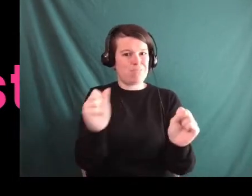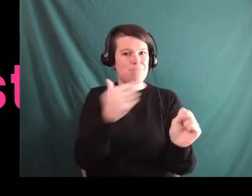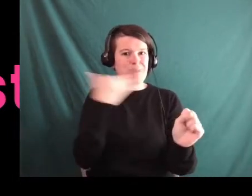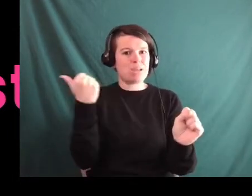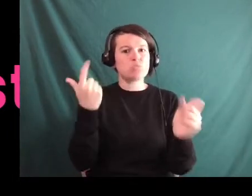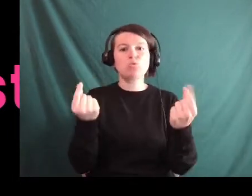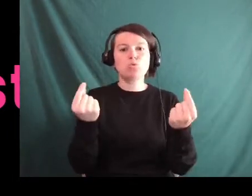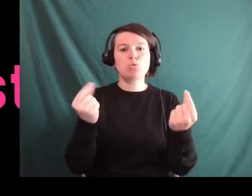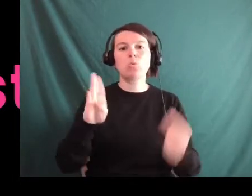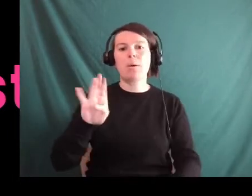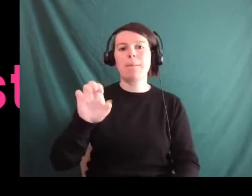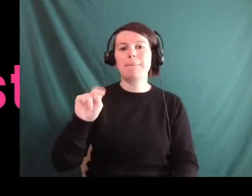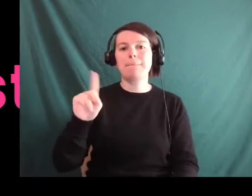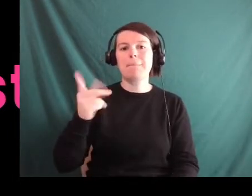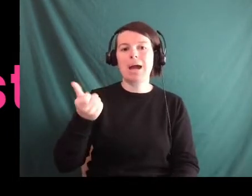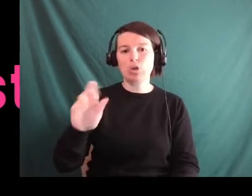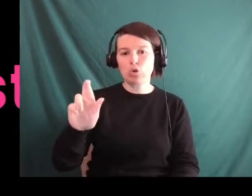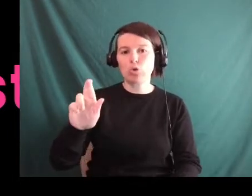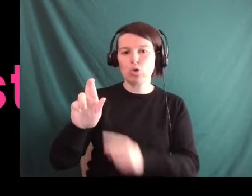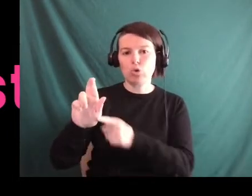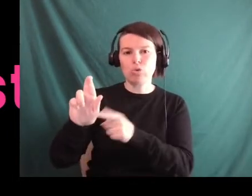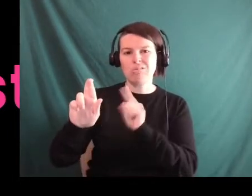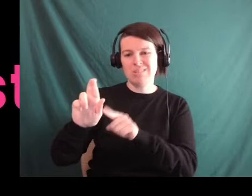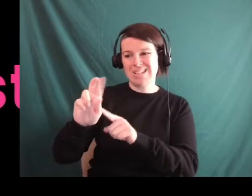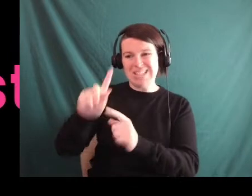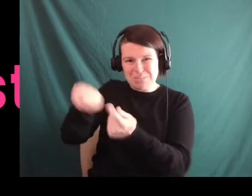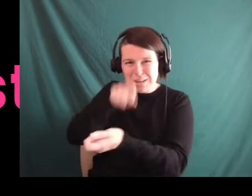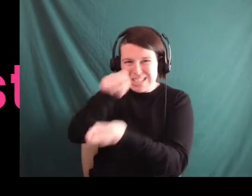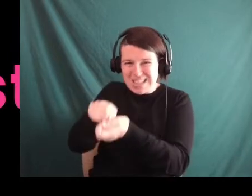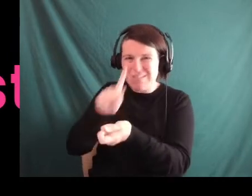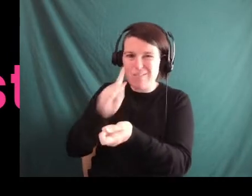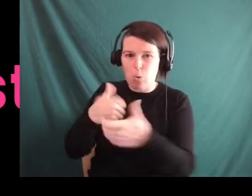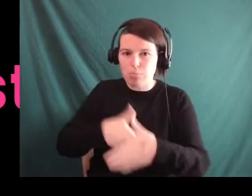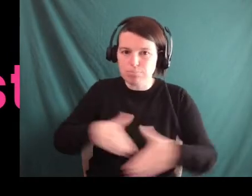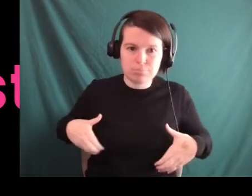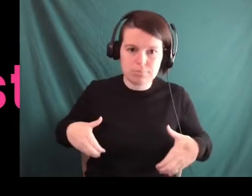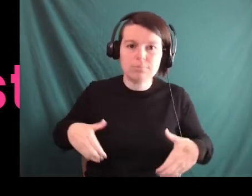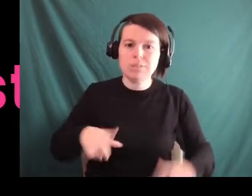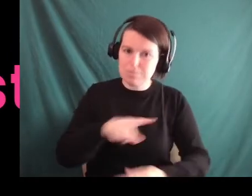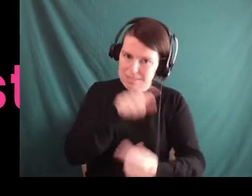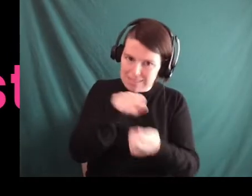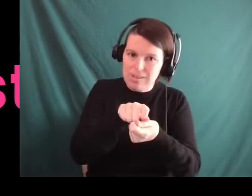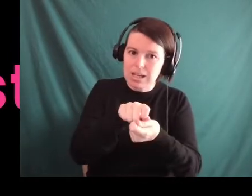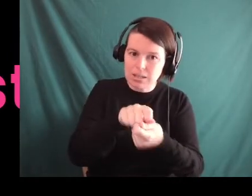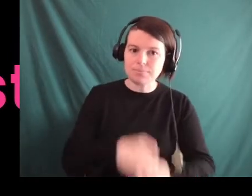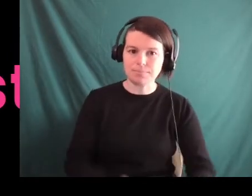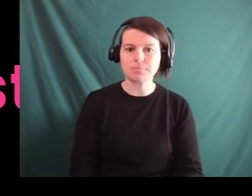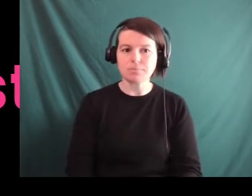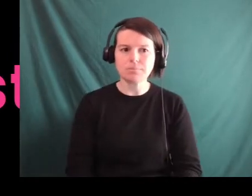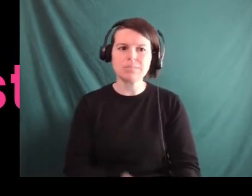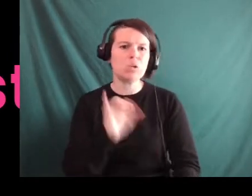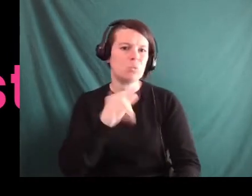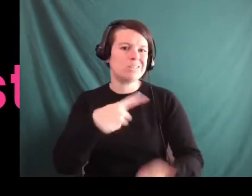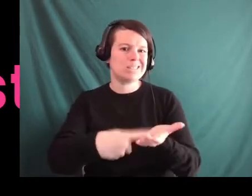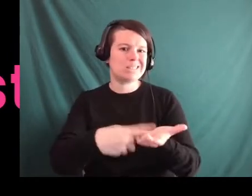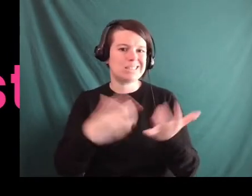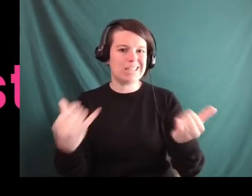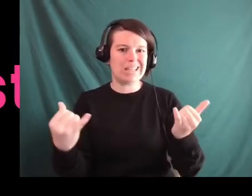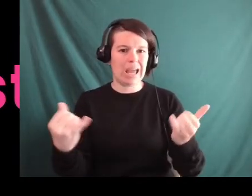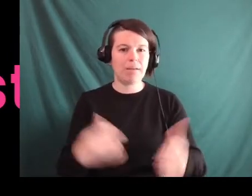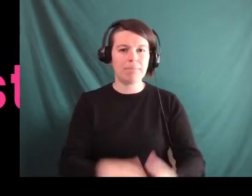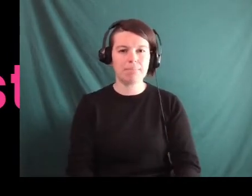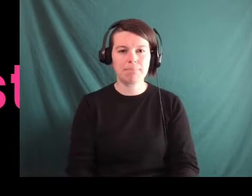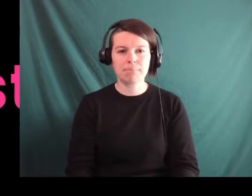a binding garment made specifically for binding your chest, and that's what we're going to talk about today,